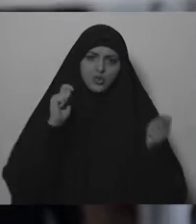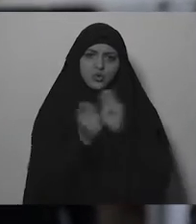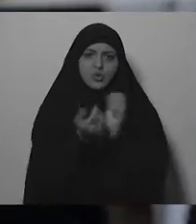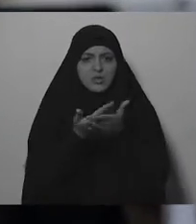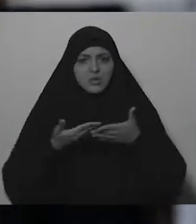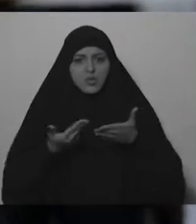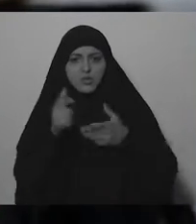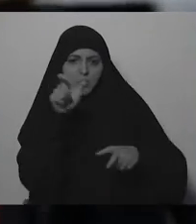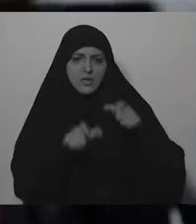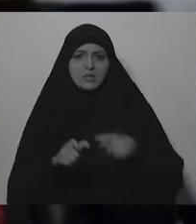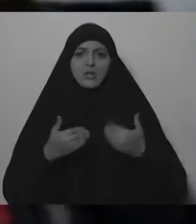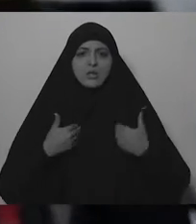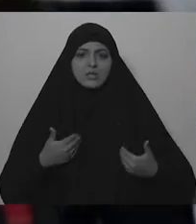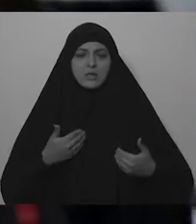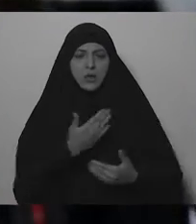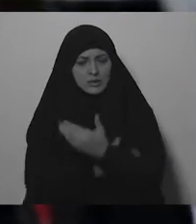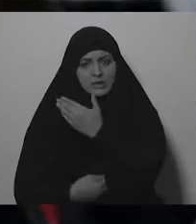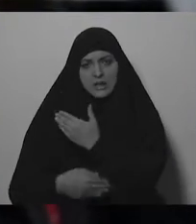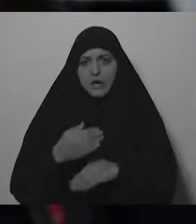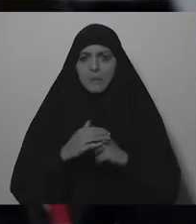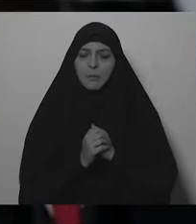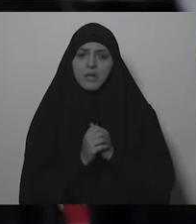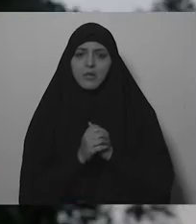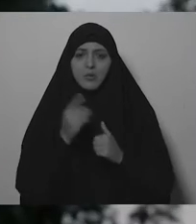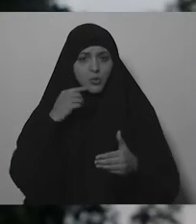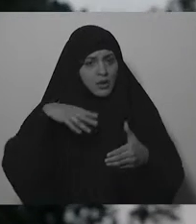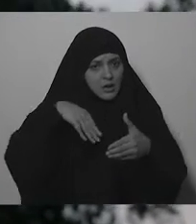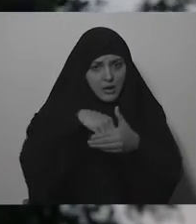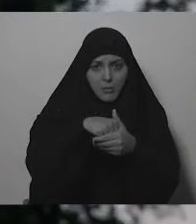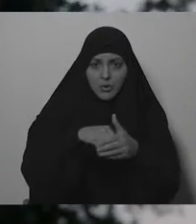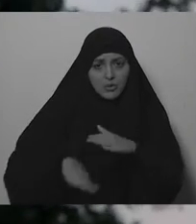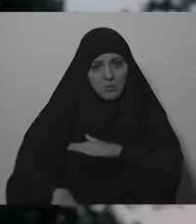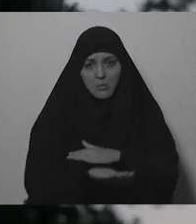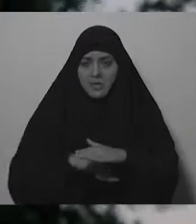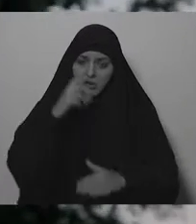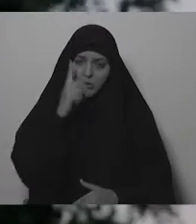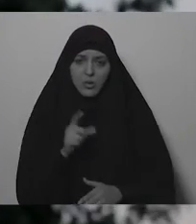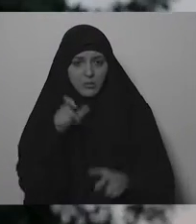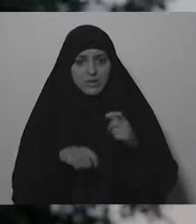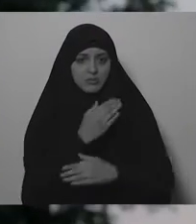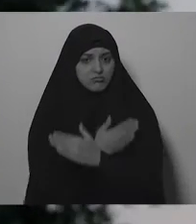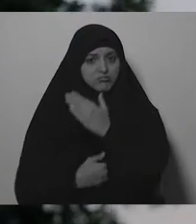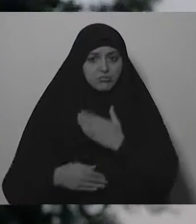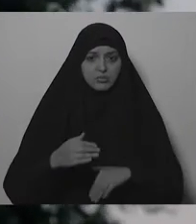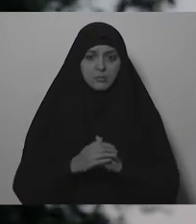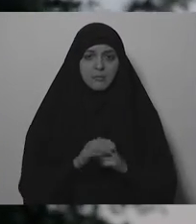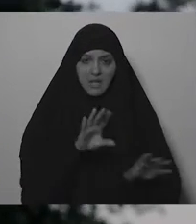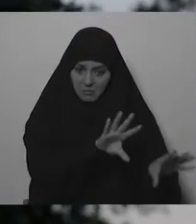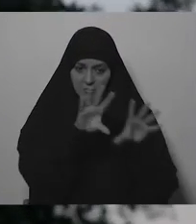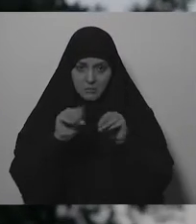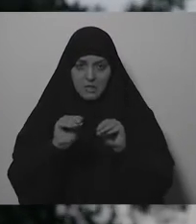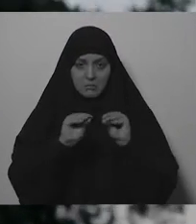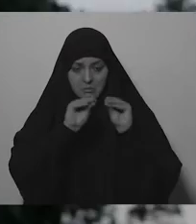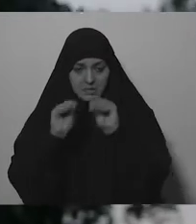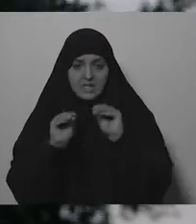the change of the protection approach based on the rights of disabled There is an engagement that is reflected by the put in